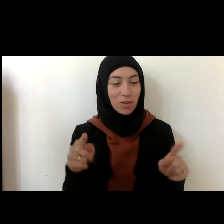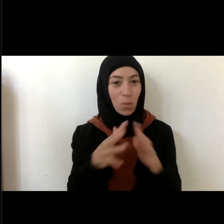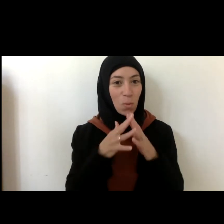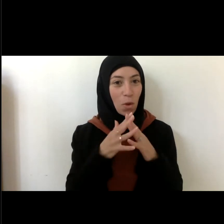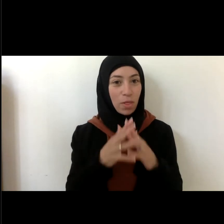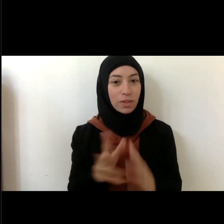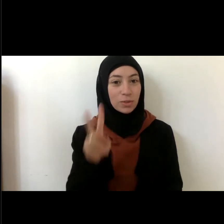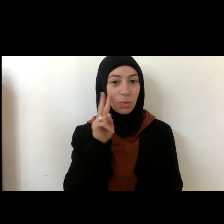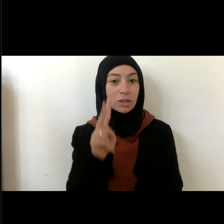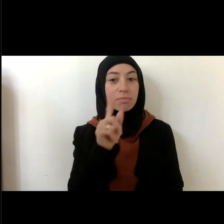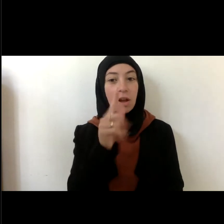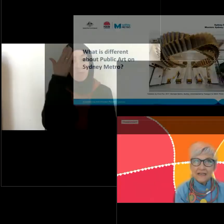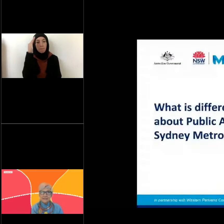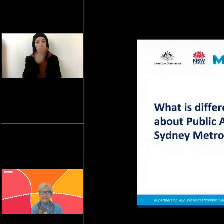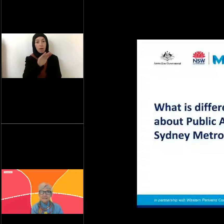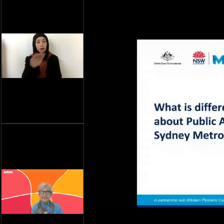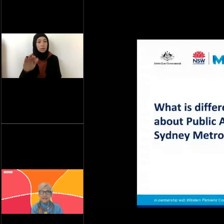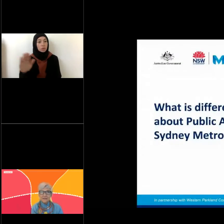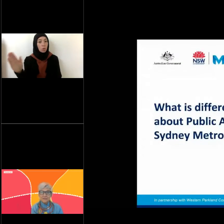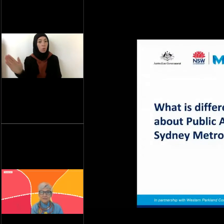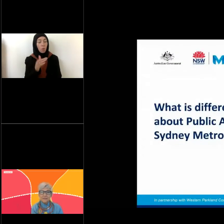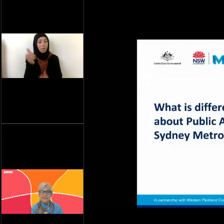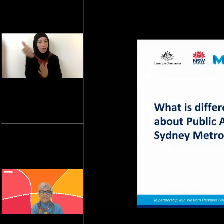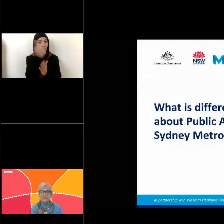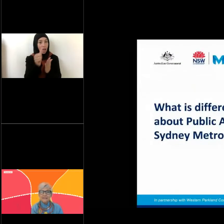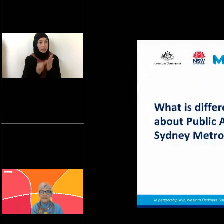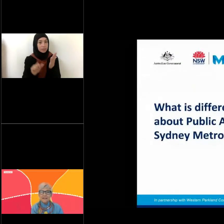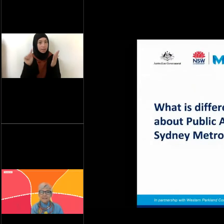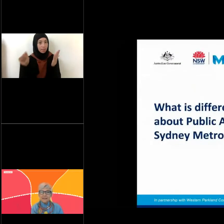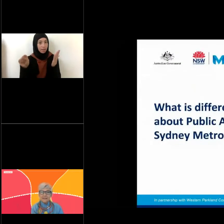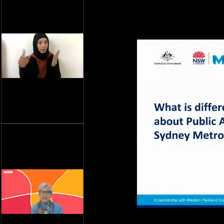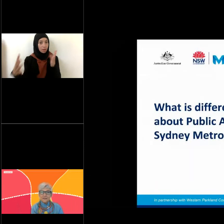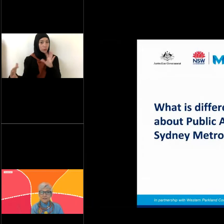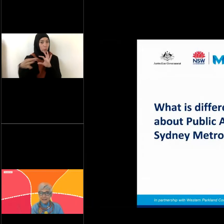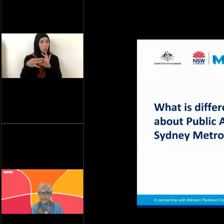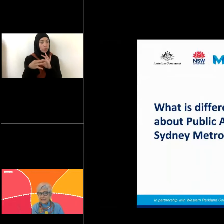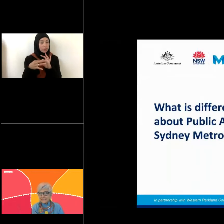Just a reminder to all the artists joining us